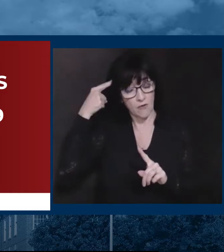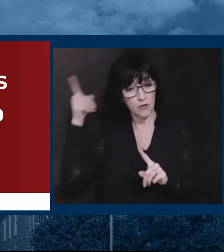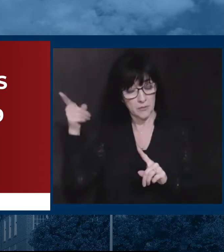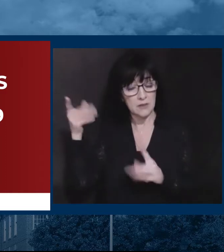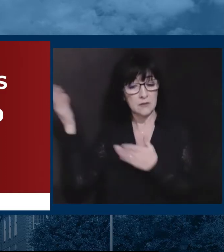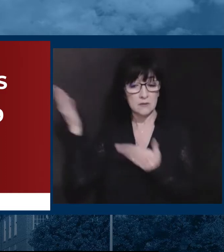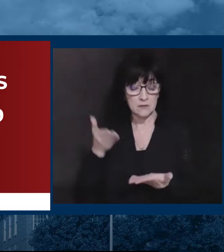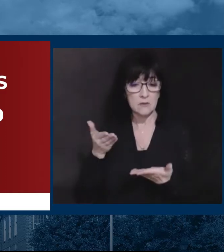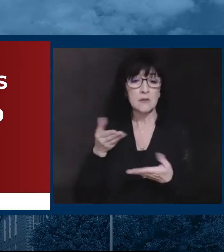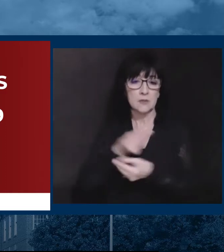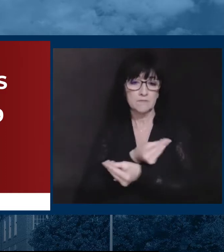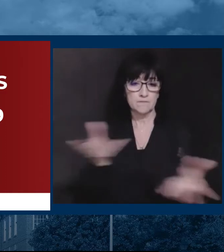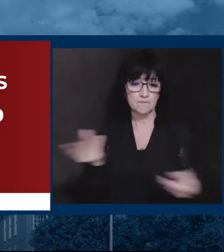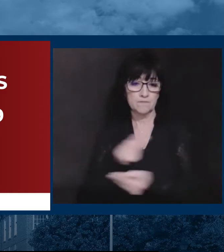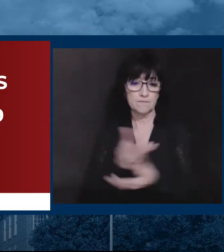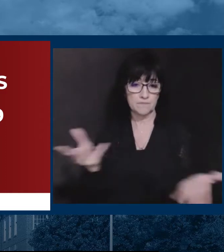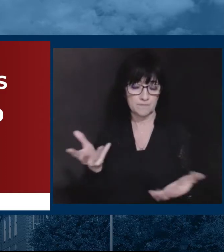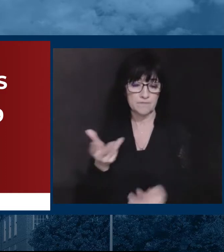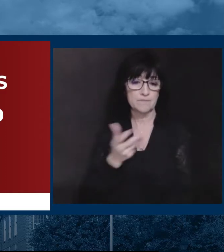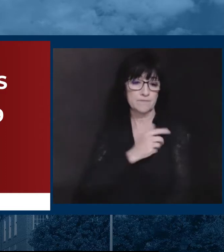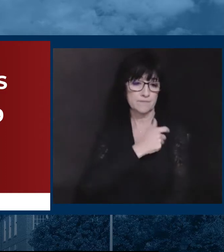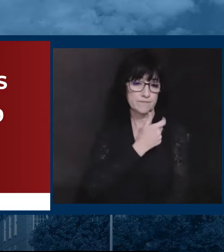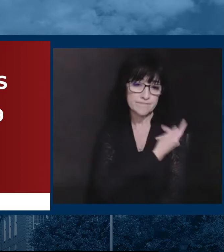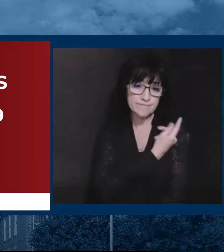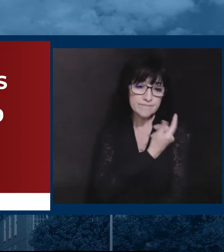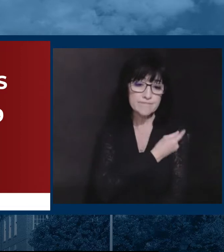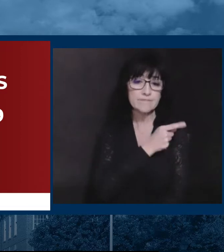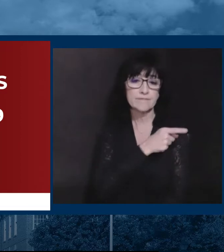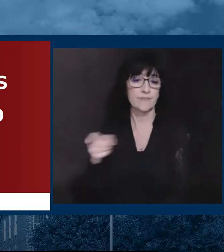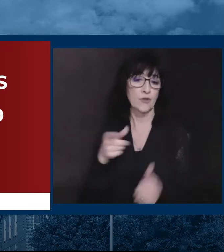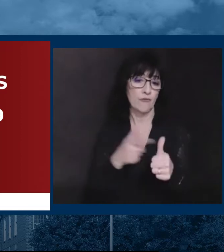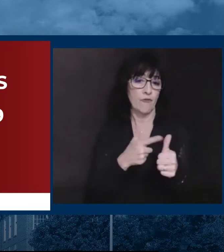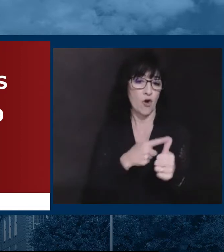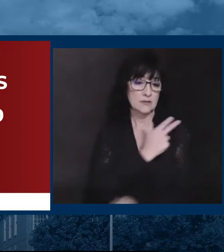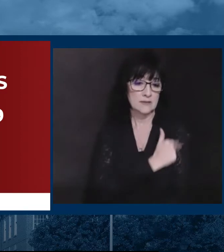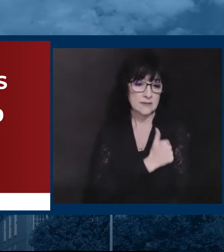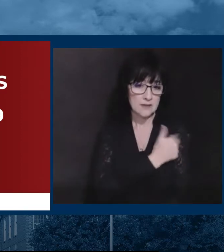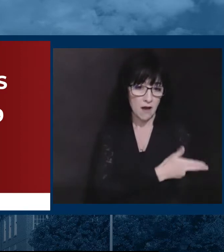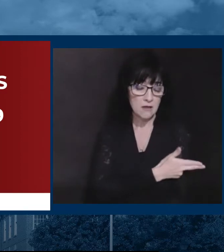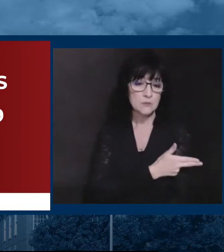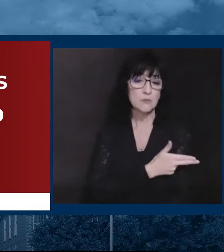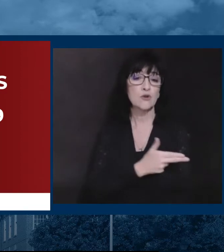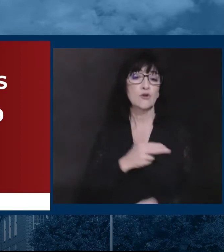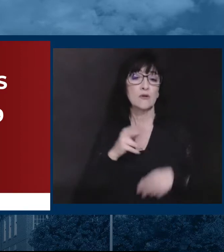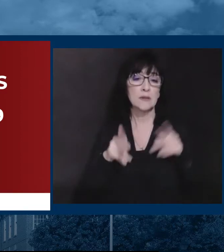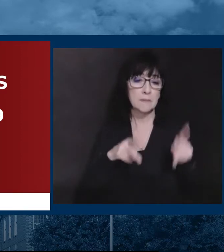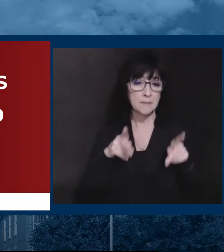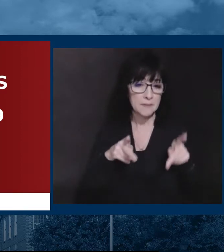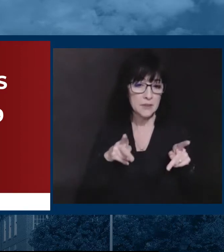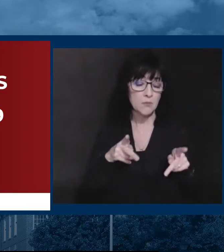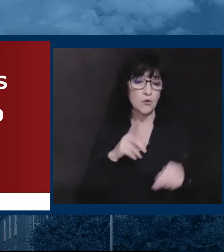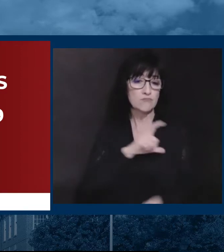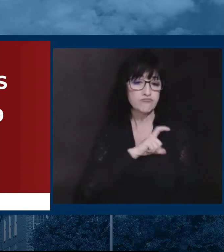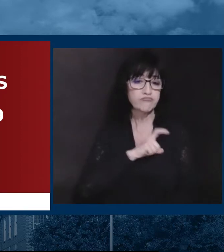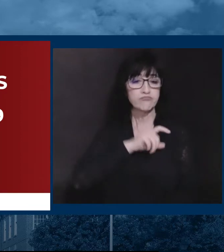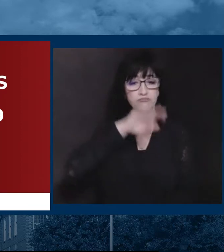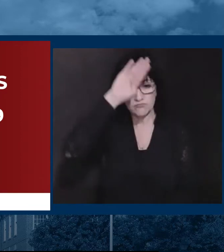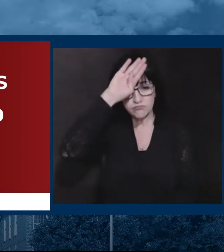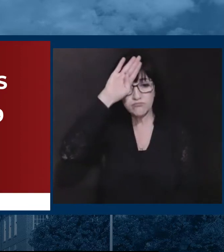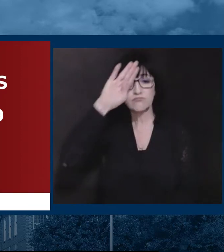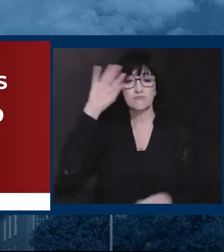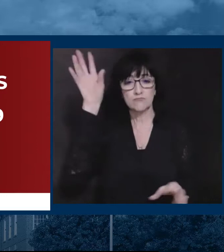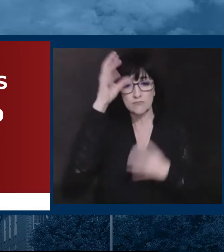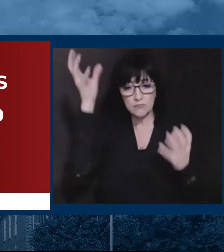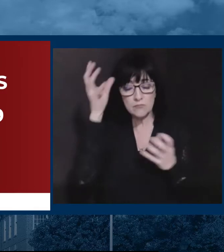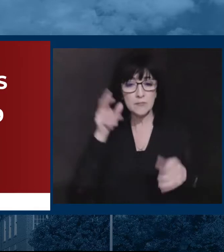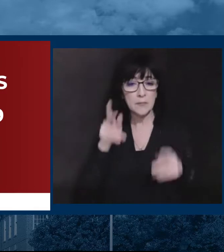with those first responders, hospital workers, and healthcare workers in that first 1A category.